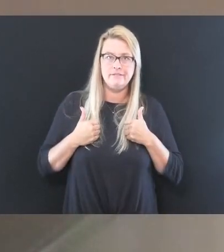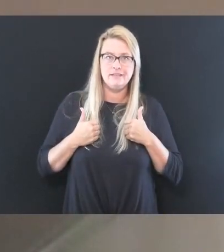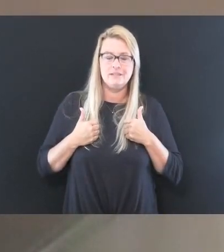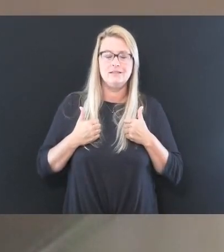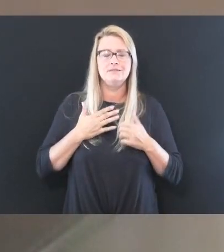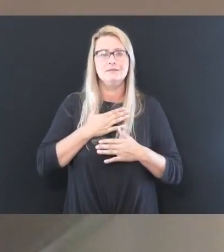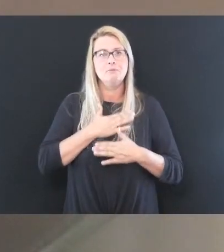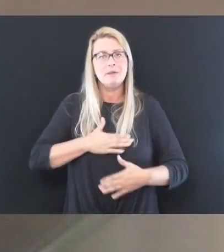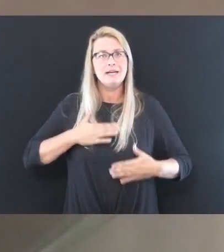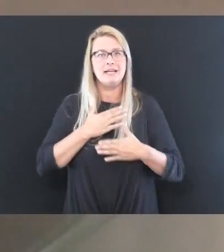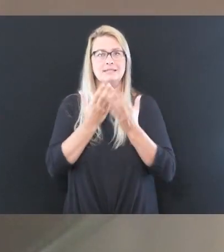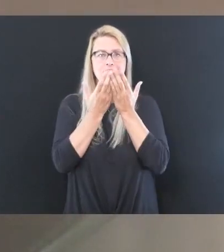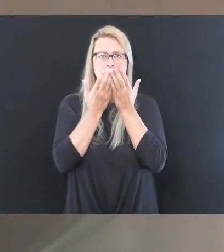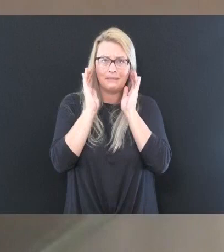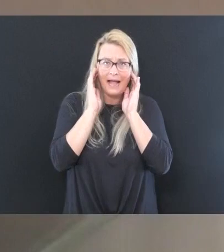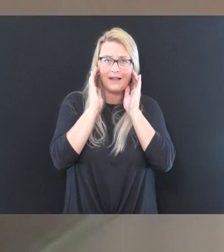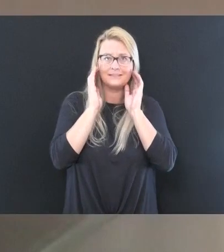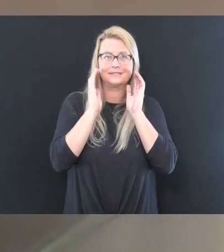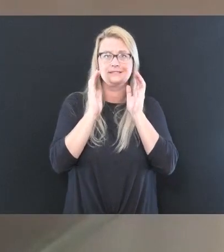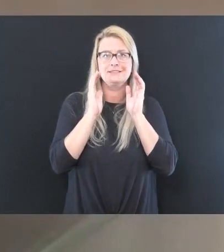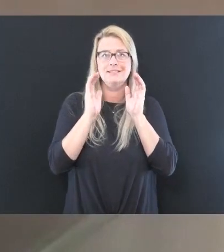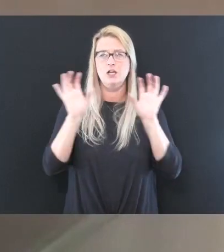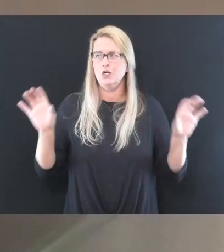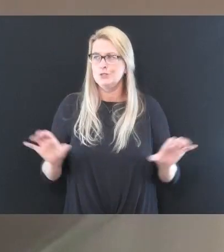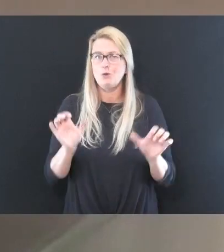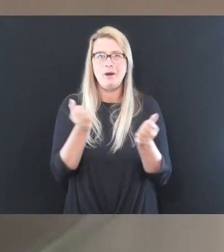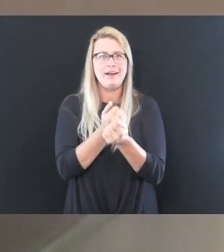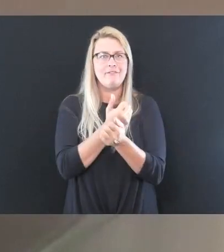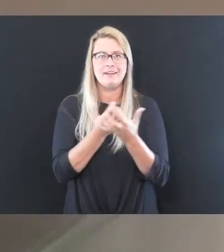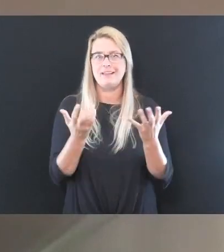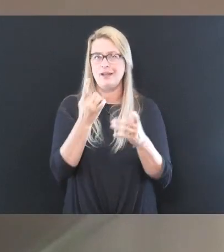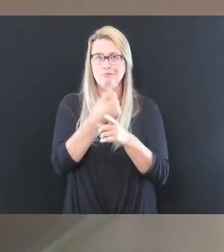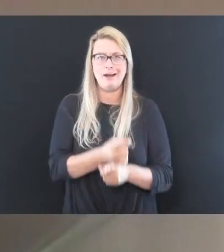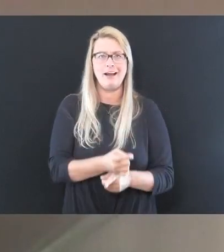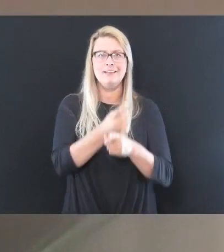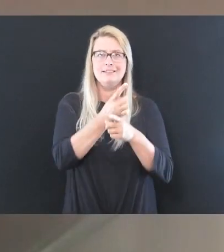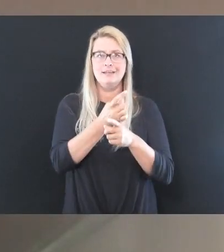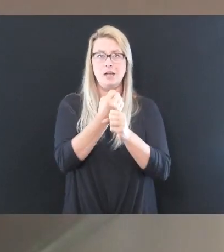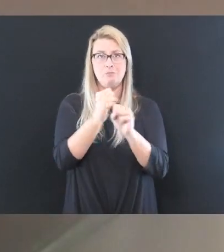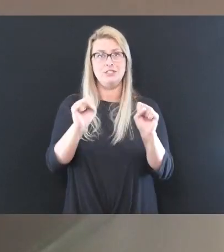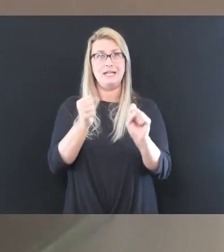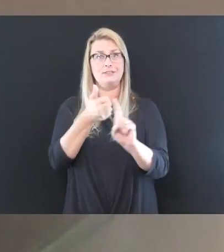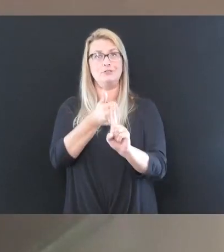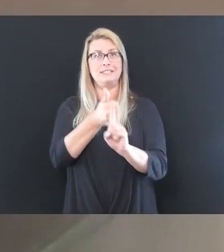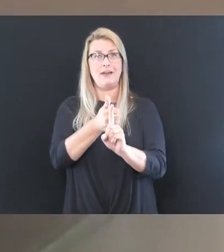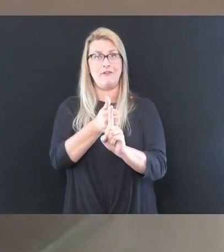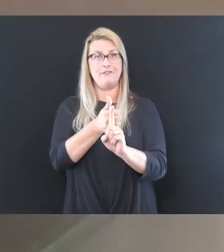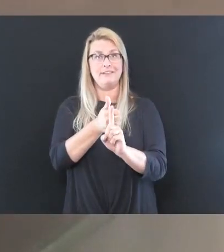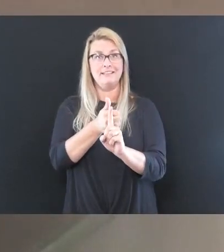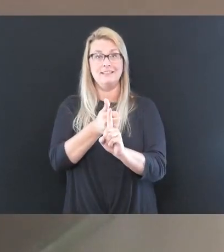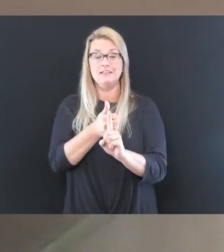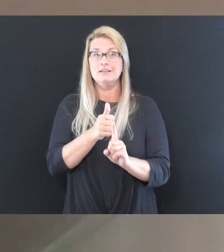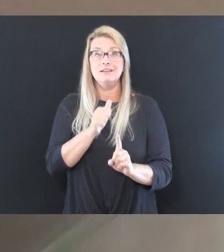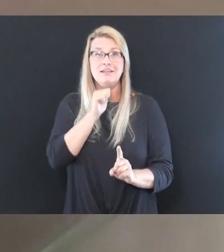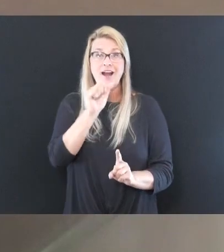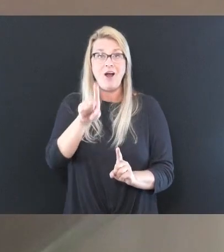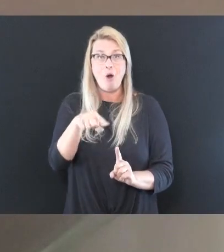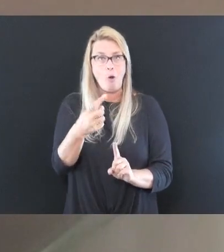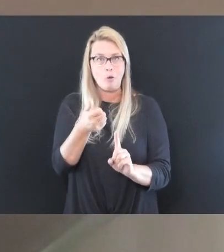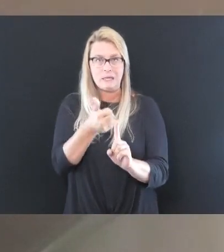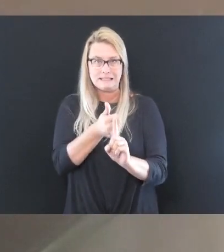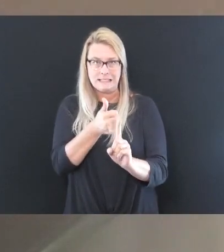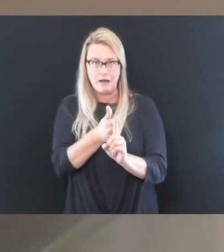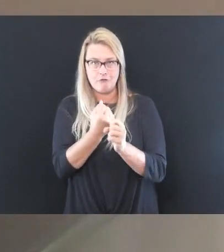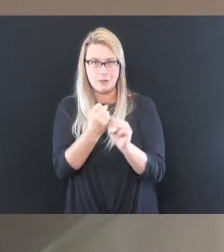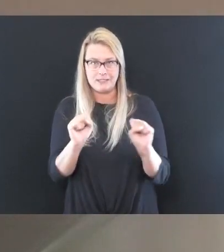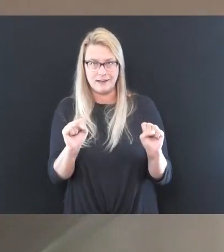your mask, by doing the things that you know protect yourself from getting COVID-19, you're not just protecting